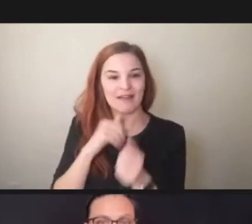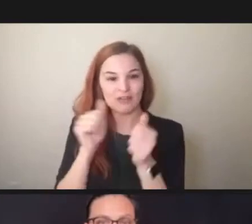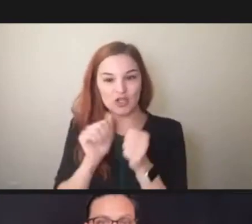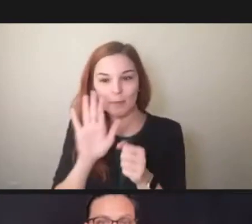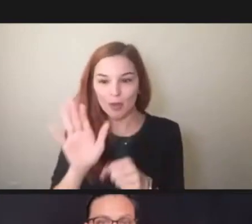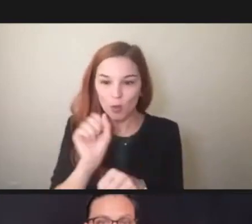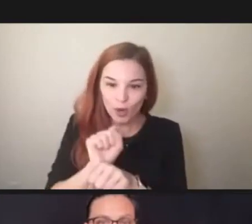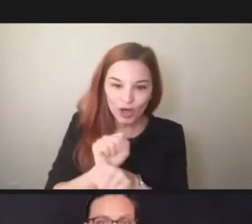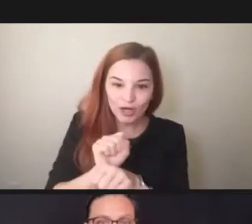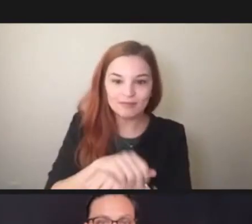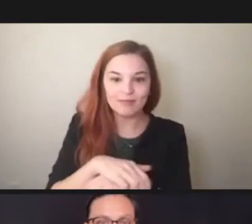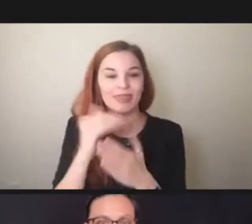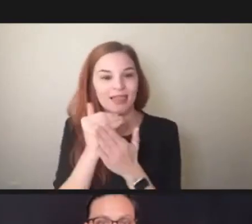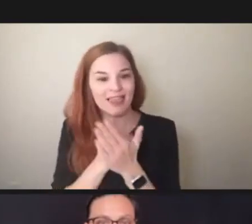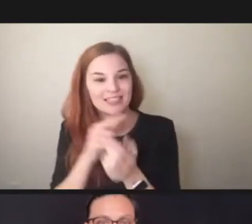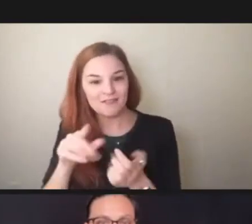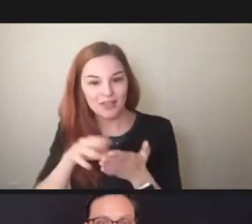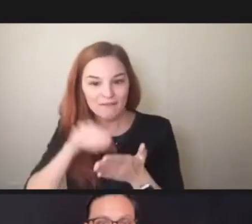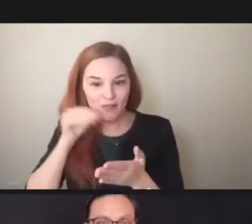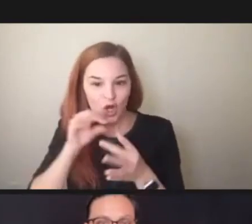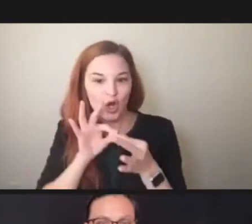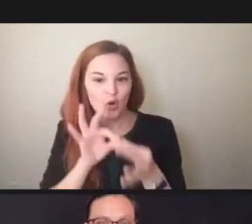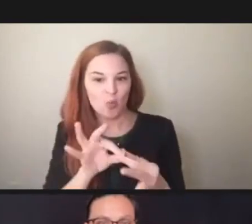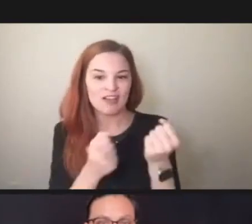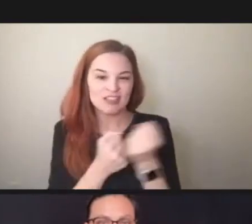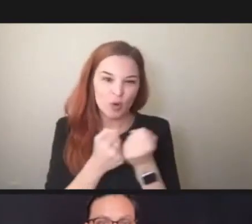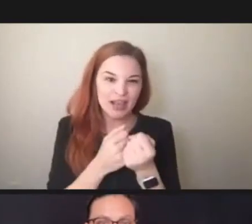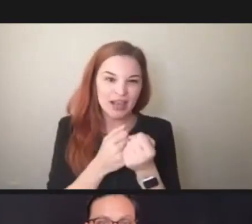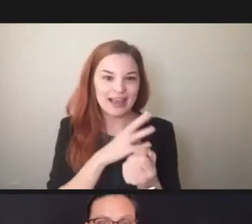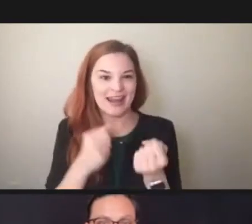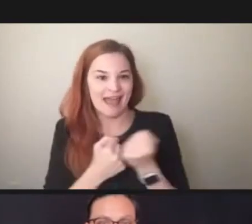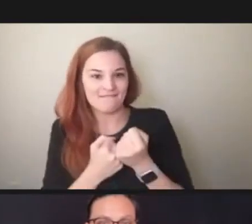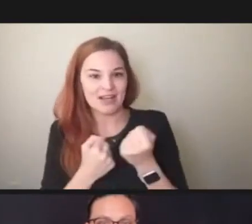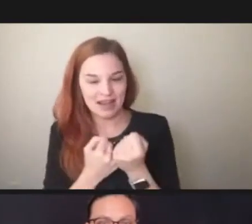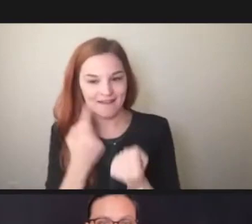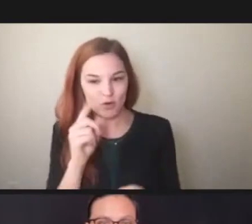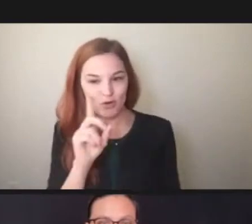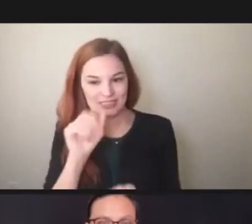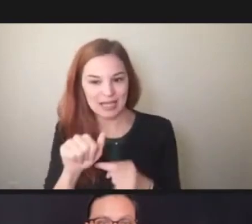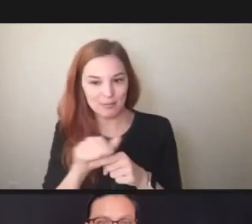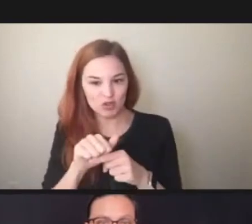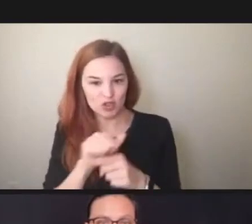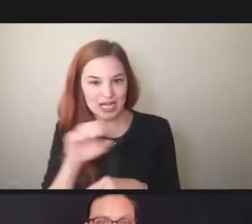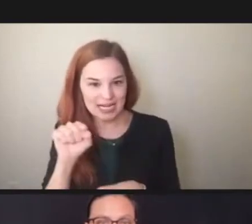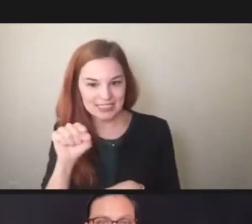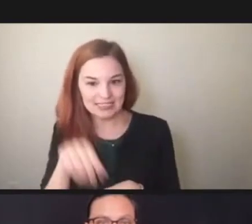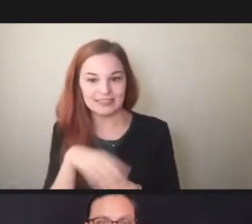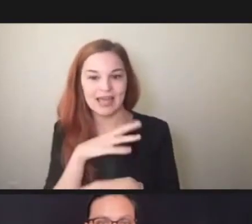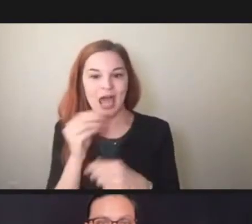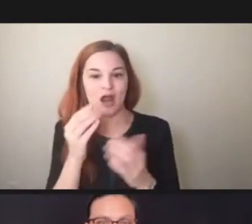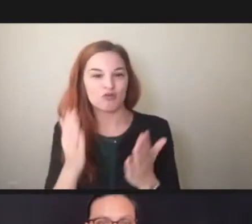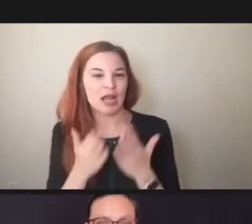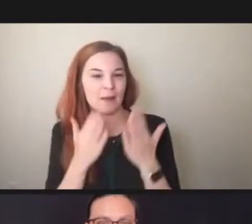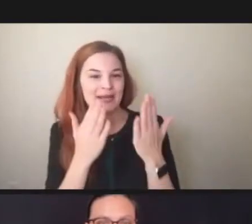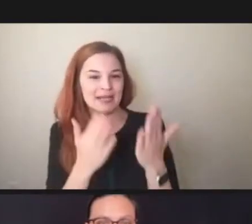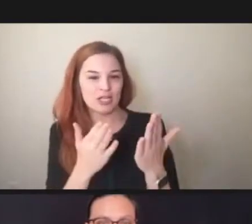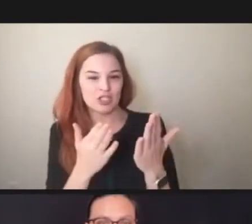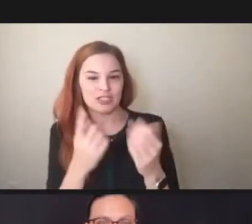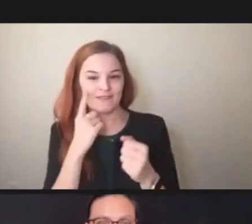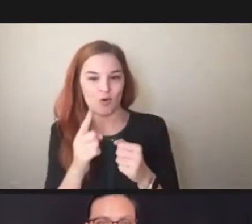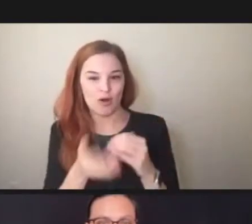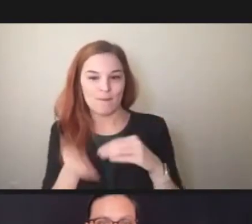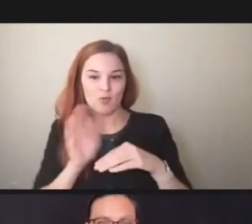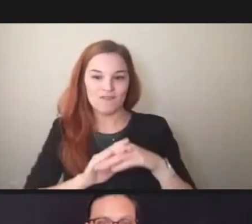And they will specifically describe how their experiences have shaped their work and learning in support and advocacy for disability